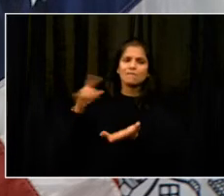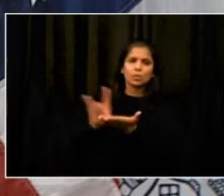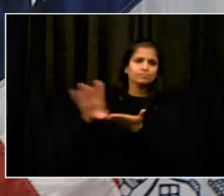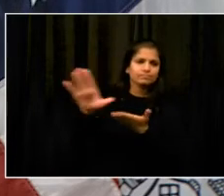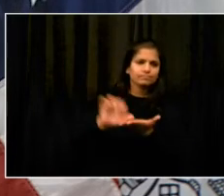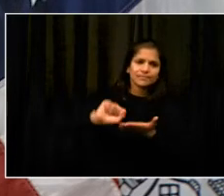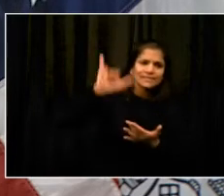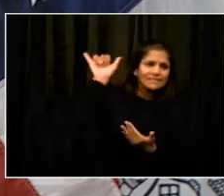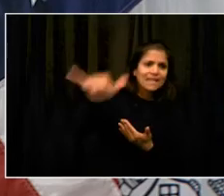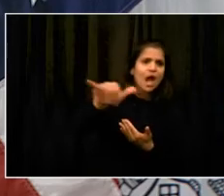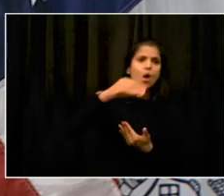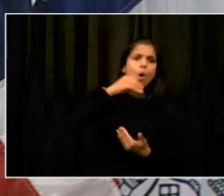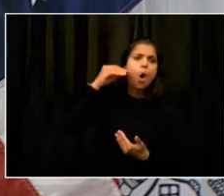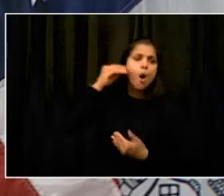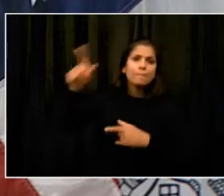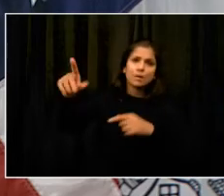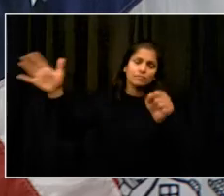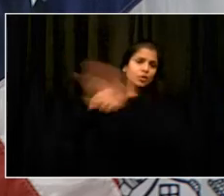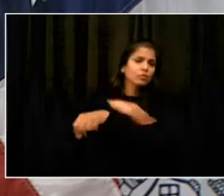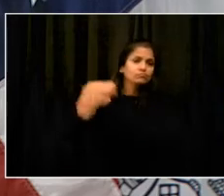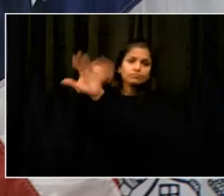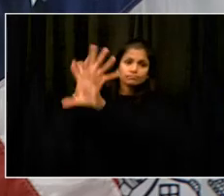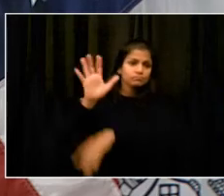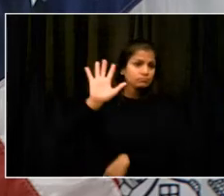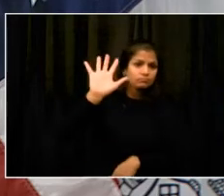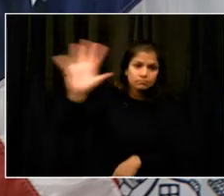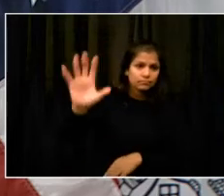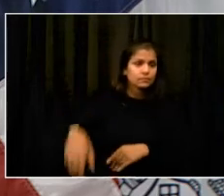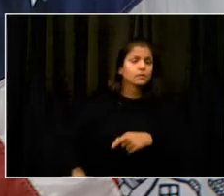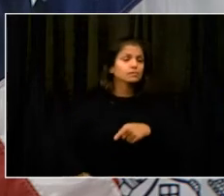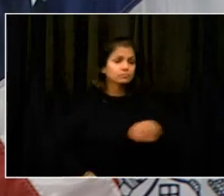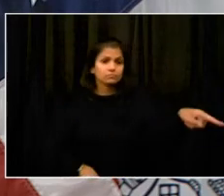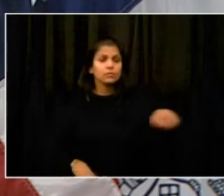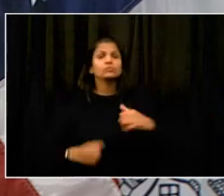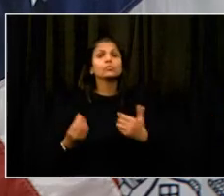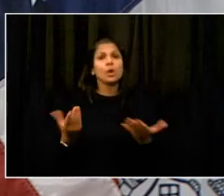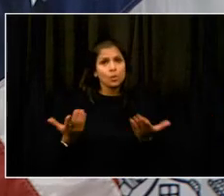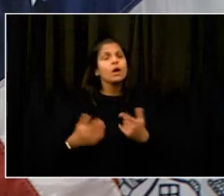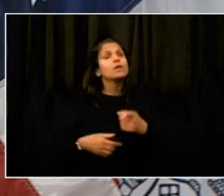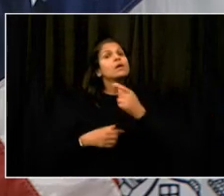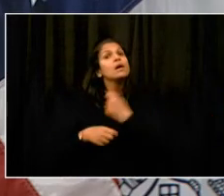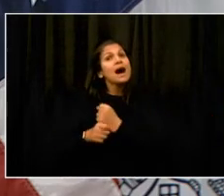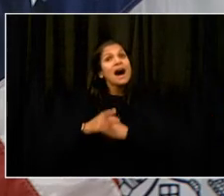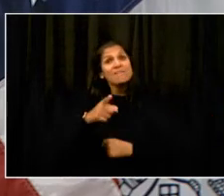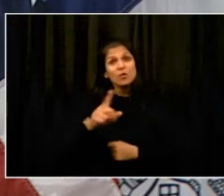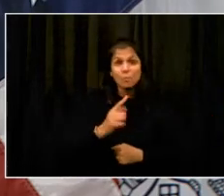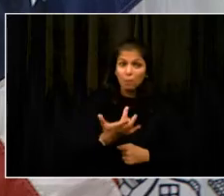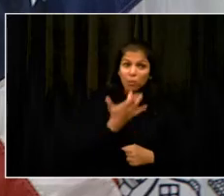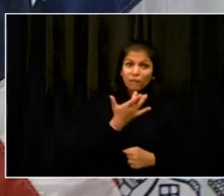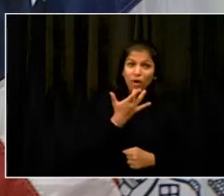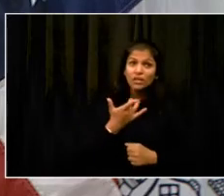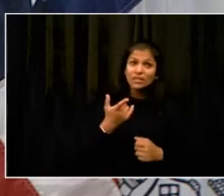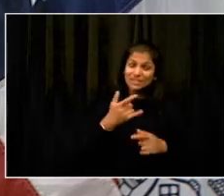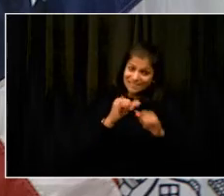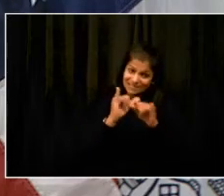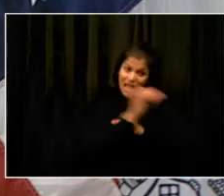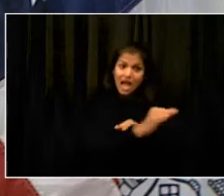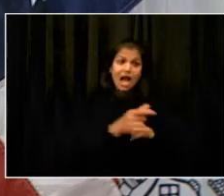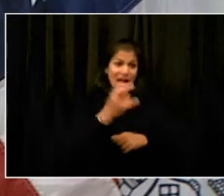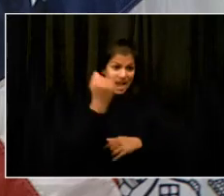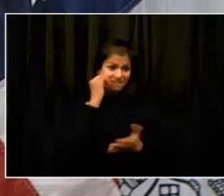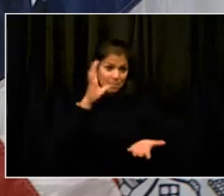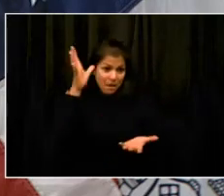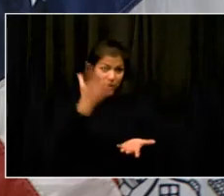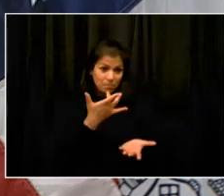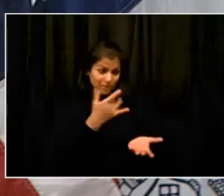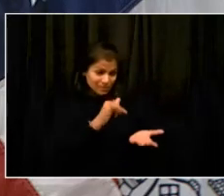of parents prefer remote. That's great. And the parents who prefer in person, that's great. But you can't be betwixt